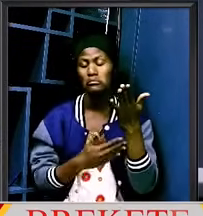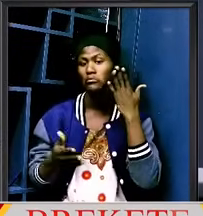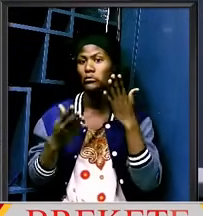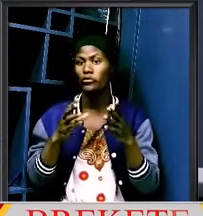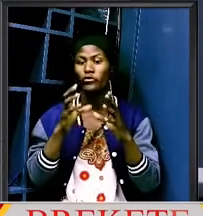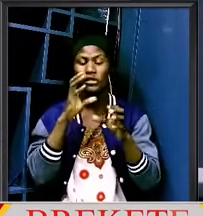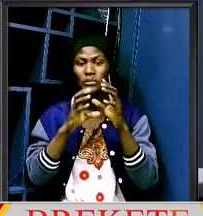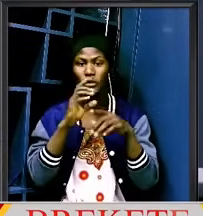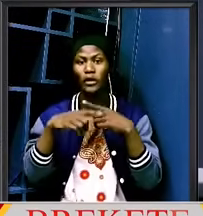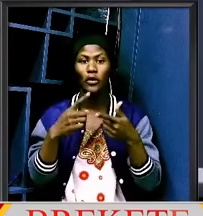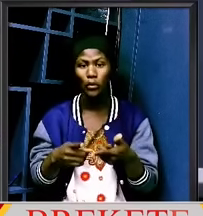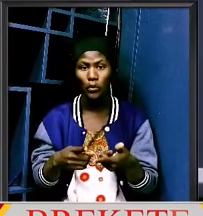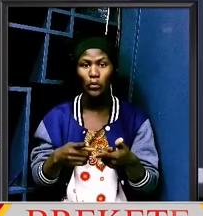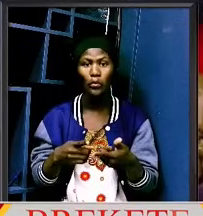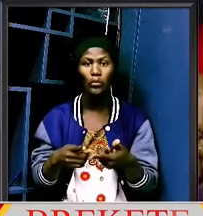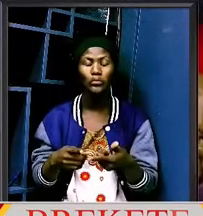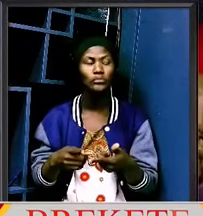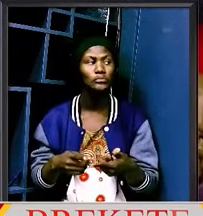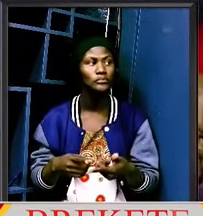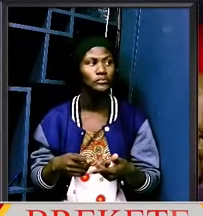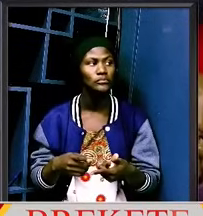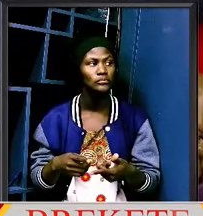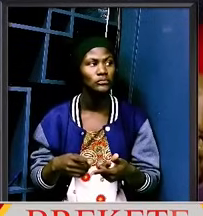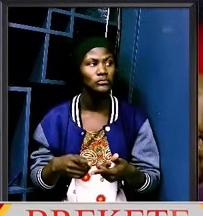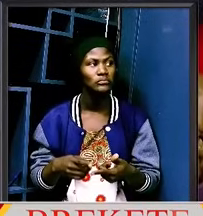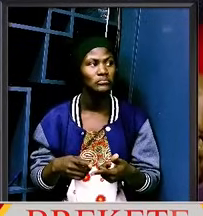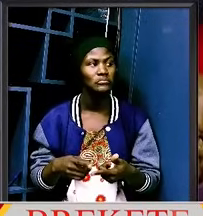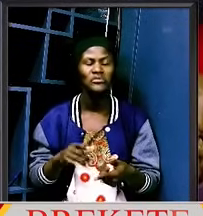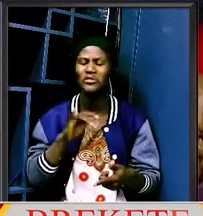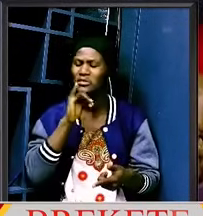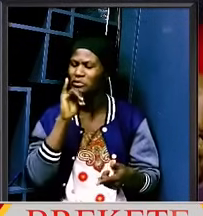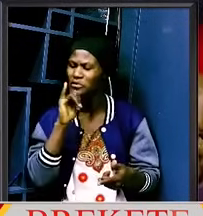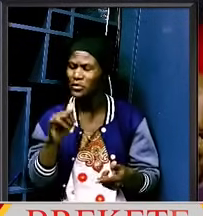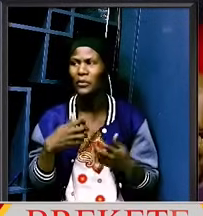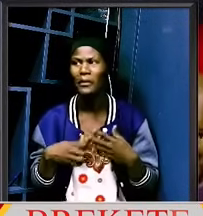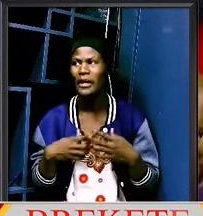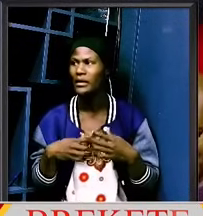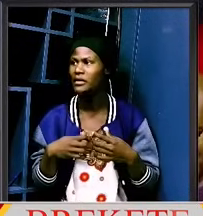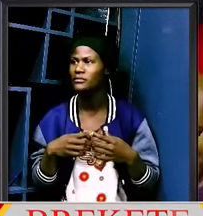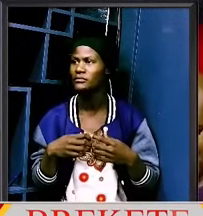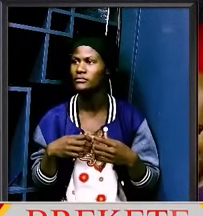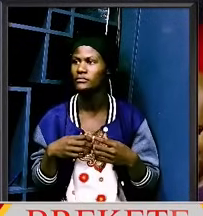go, microphone follow, you no matter.